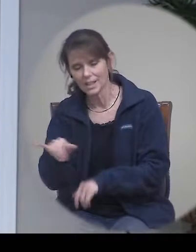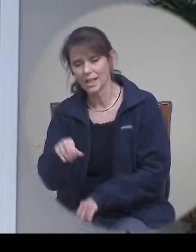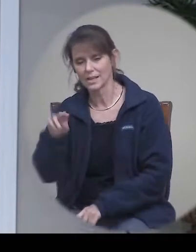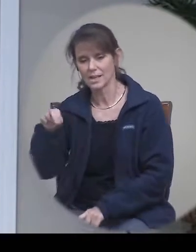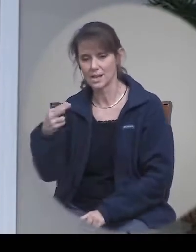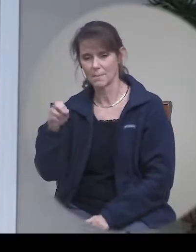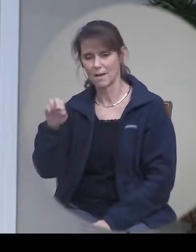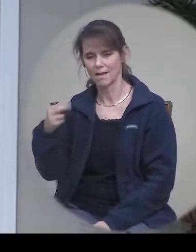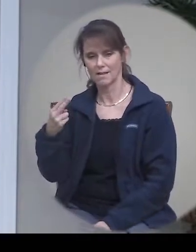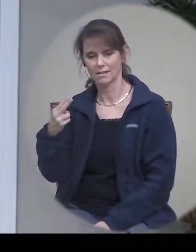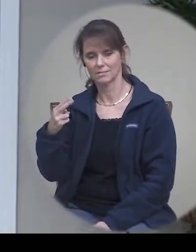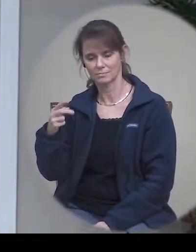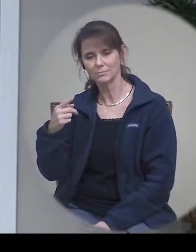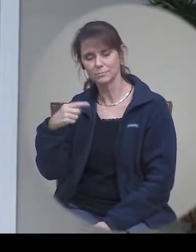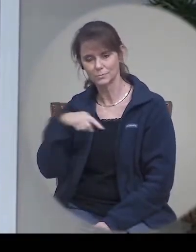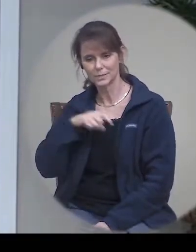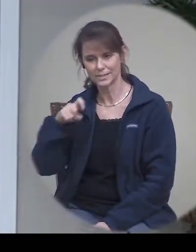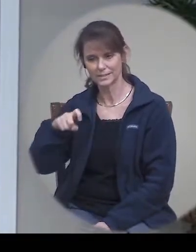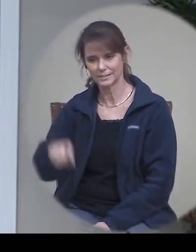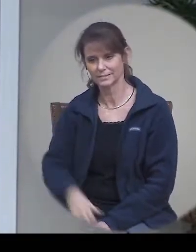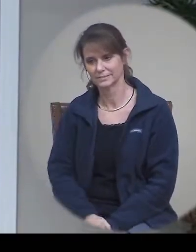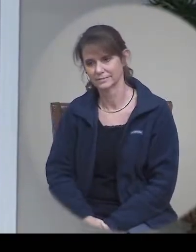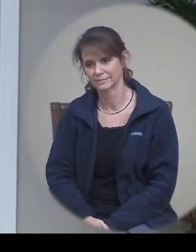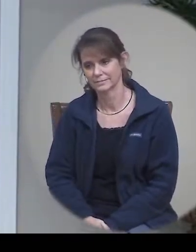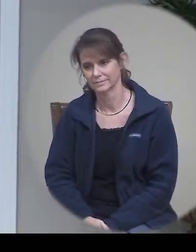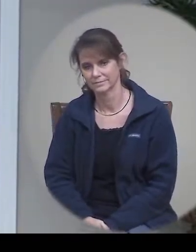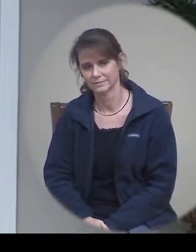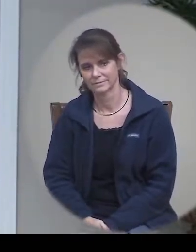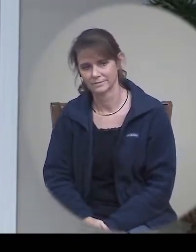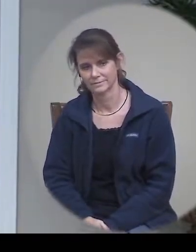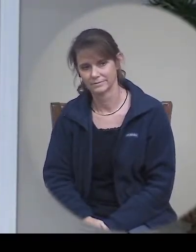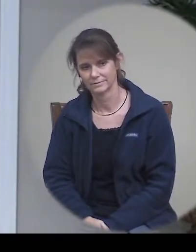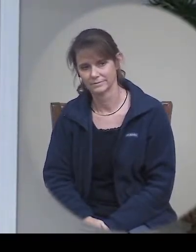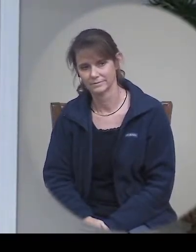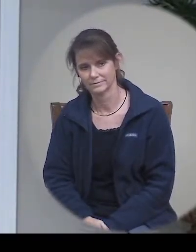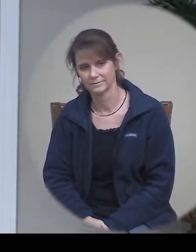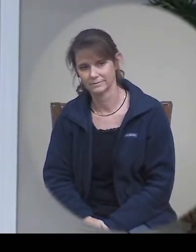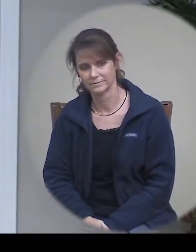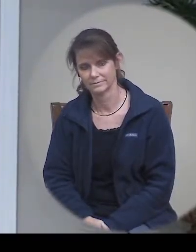last chapter or any thoughts on this section as a whole?